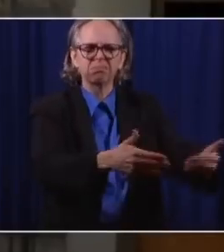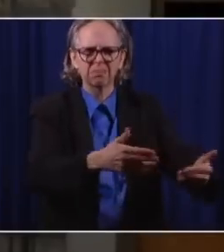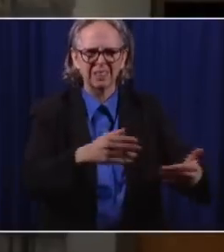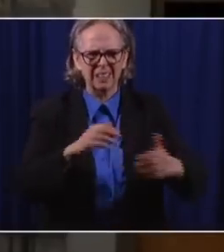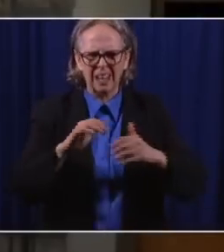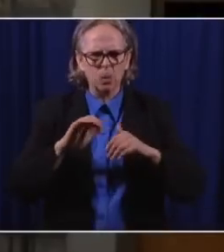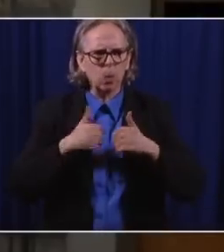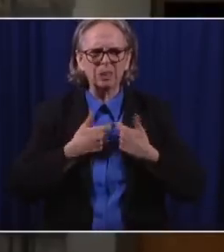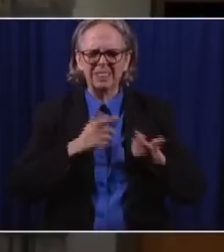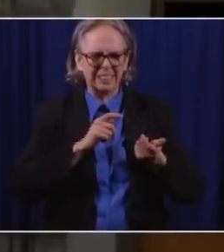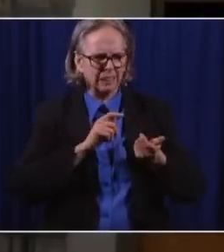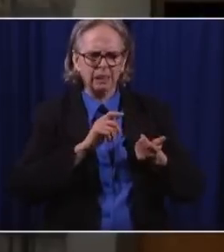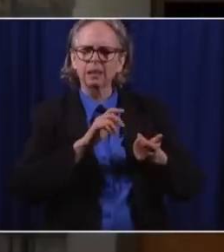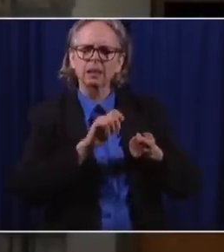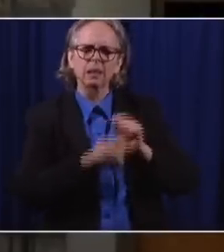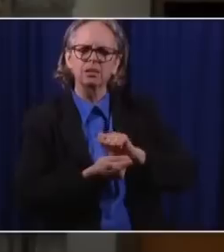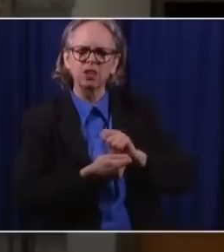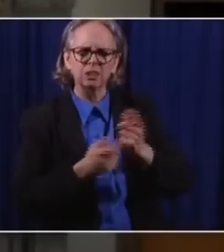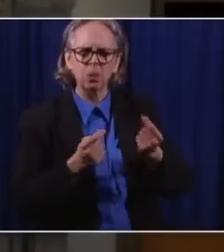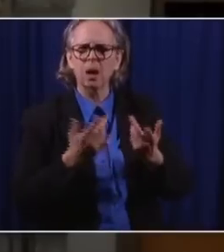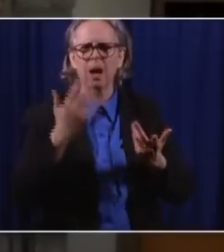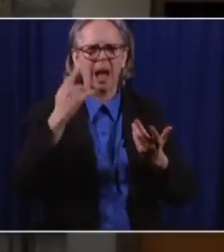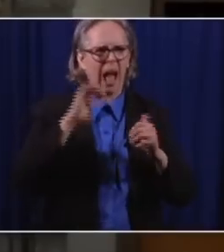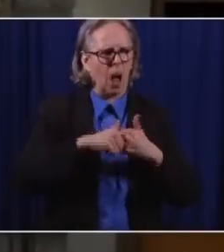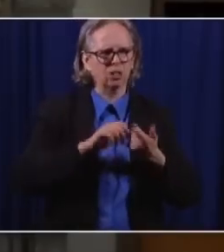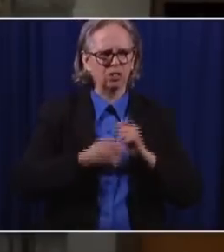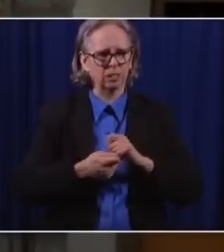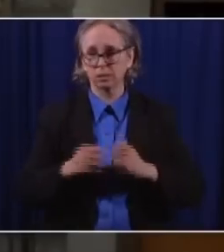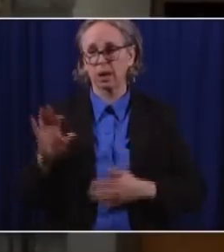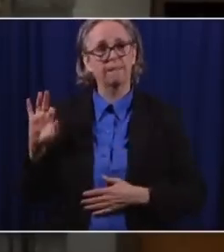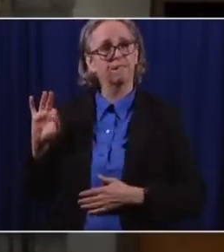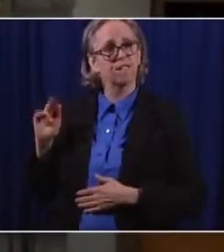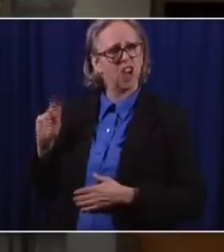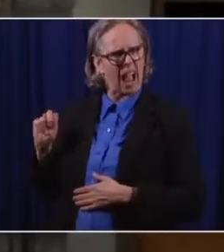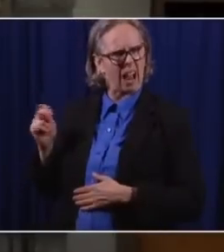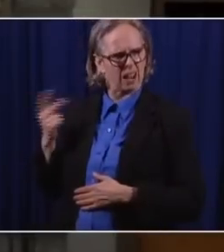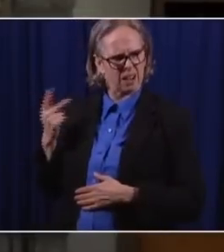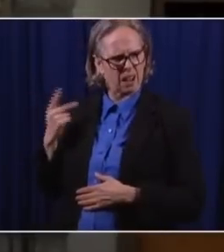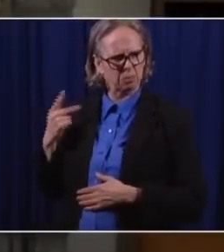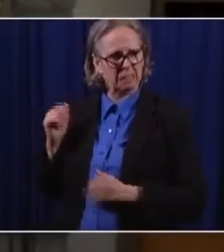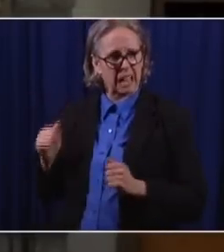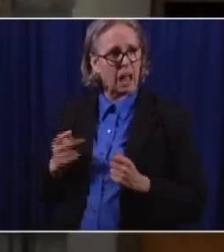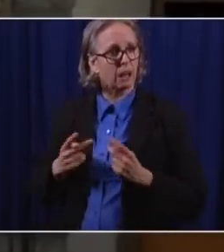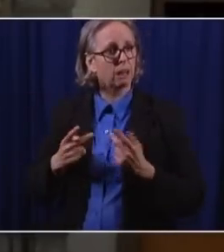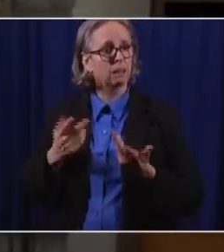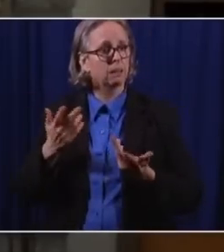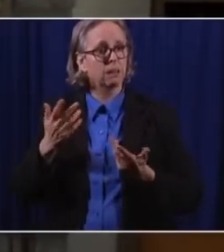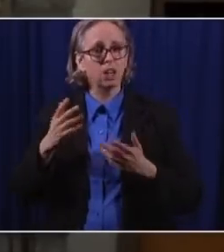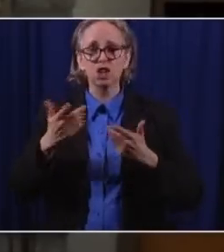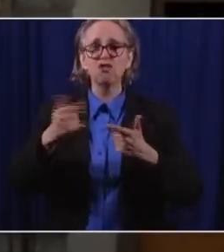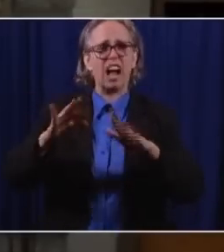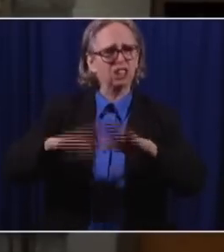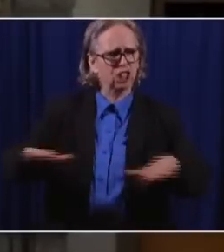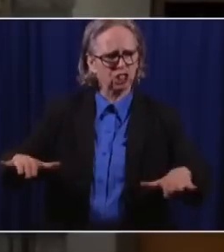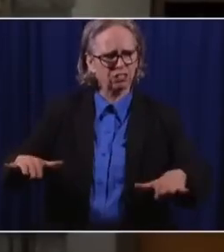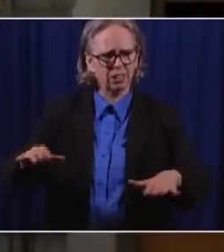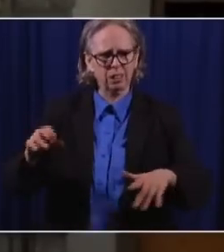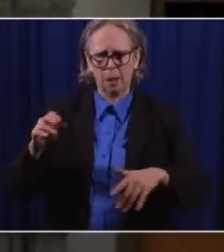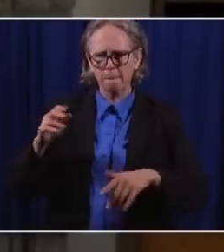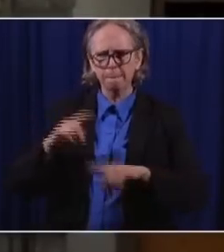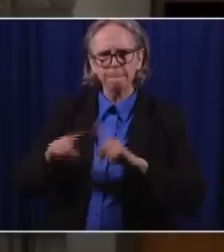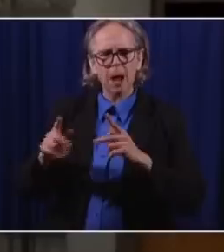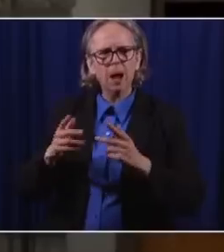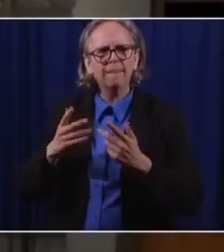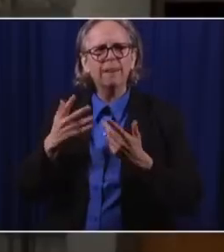used the example of Fran and I going over and seeing our grandkids. We just do it differently. We still see them. And I think